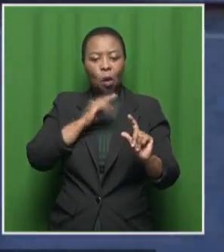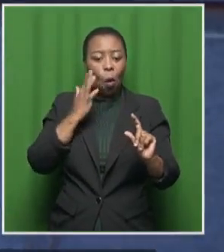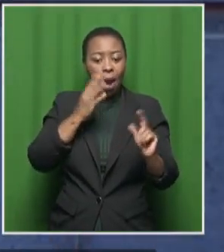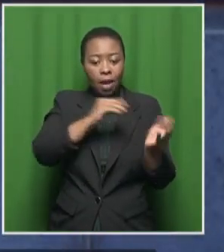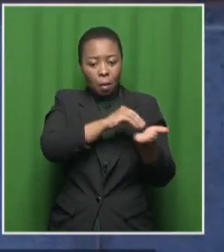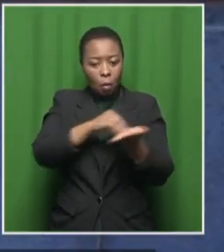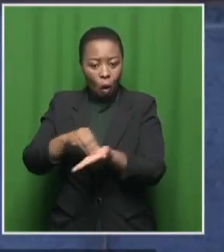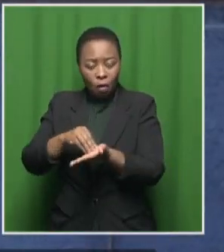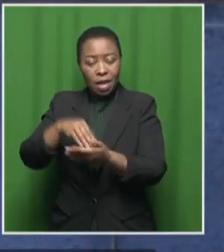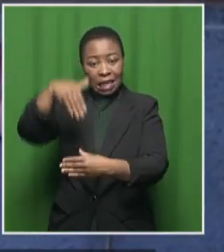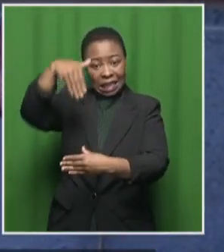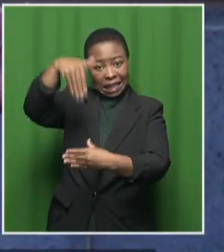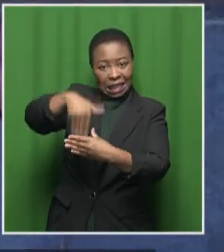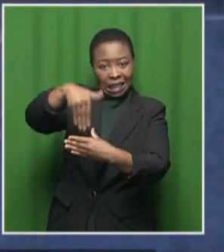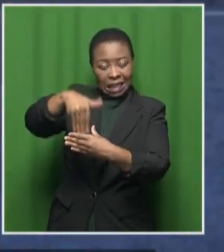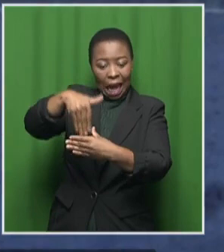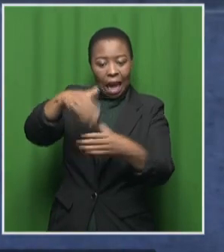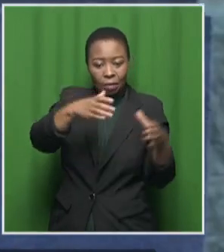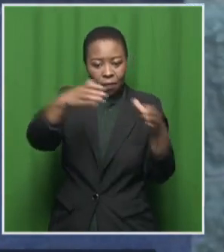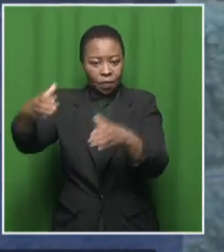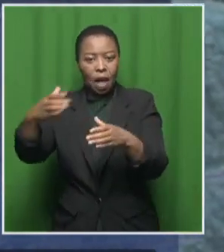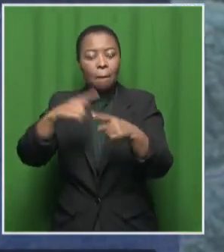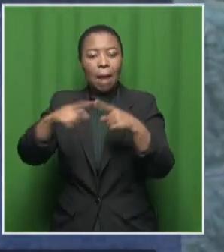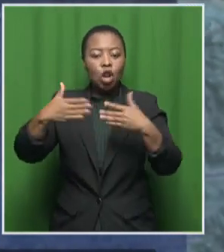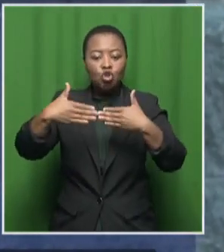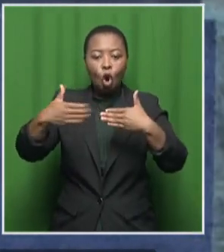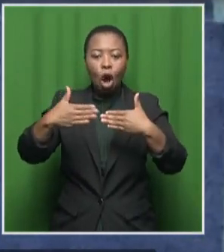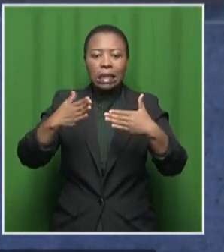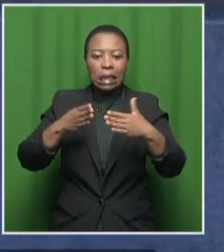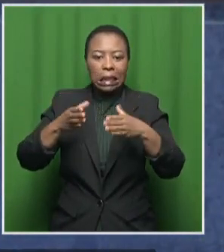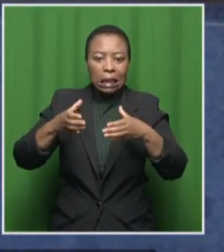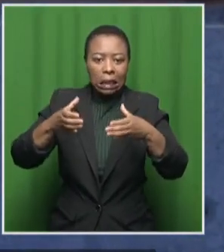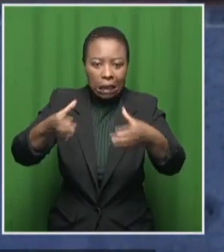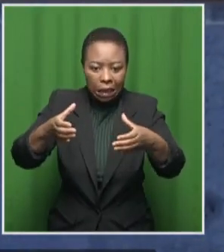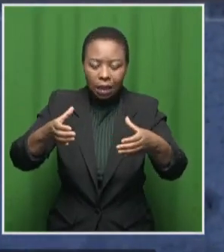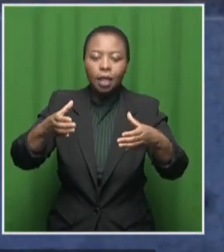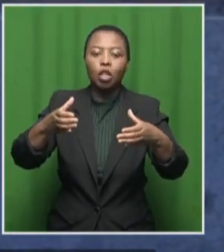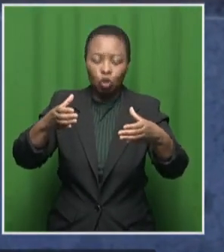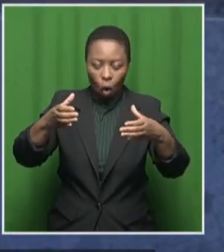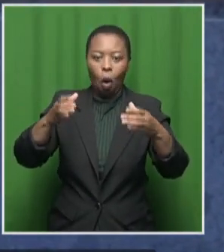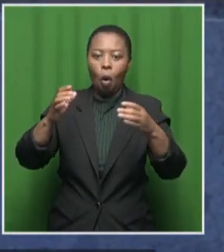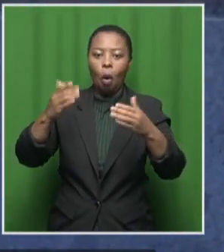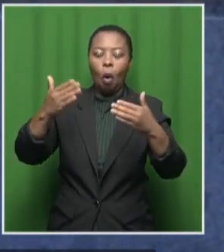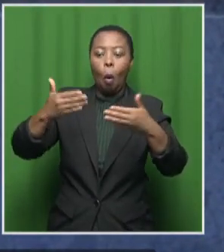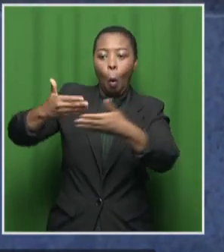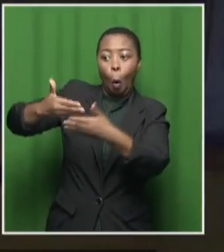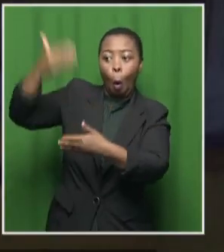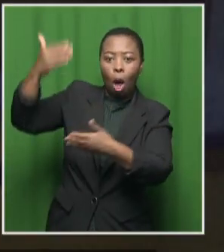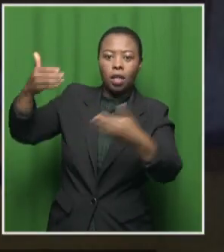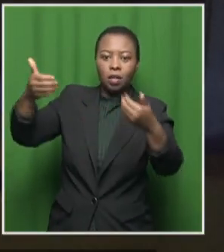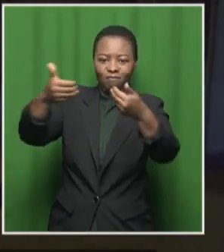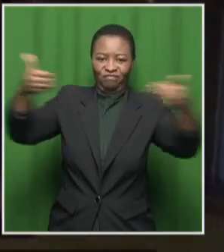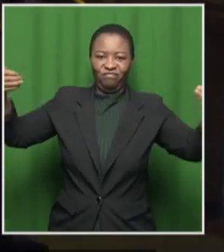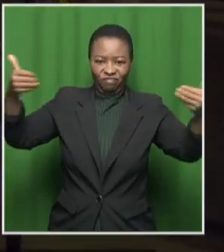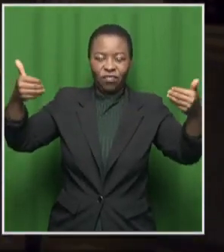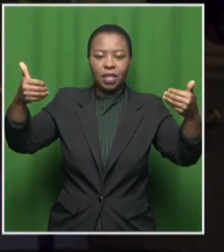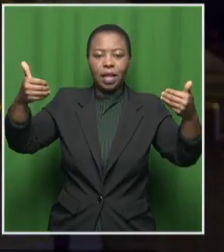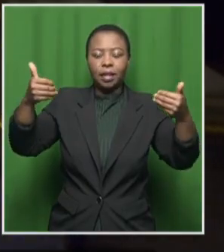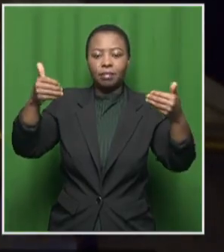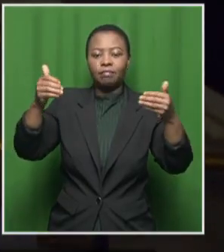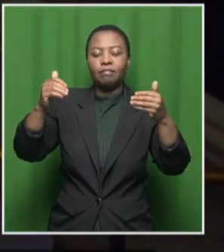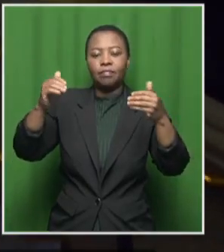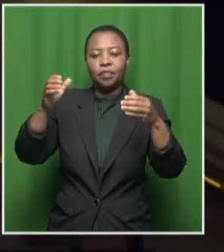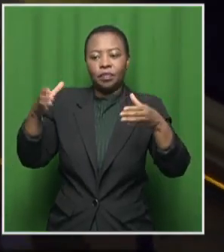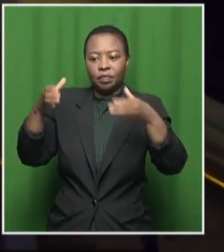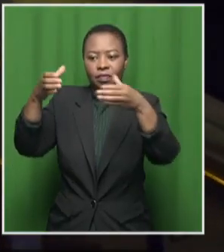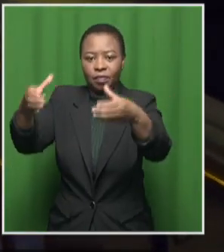it inside the lobby, but it couldn't fit through the doors. So the walls had to be removed, the torch brought in, and then it was built back around it.